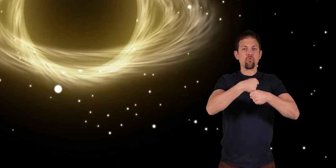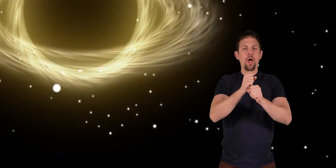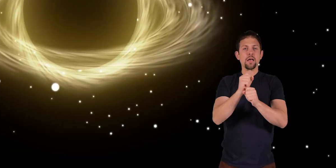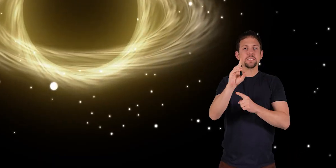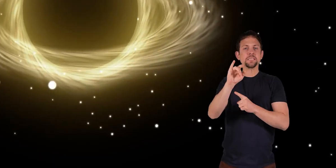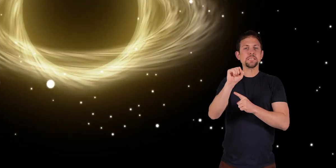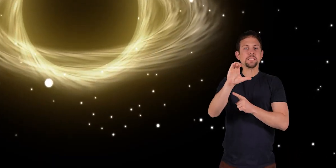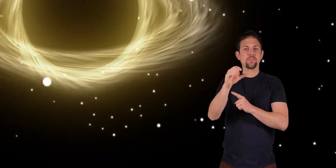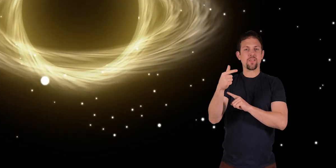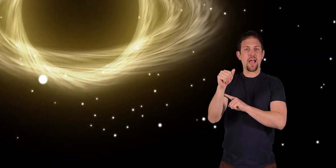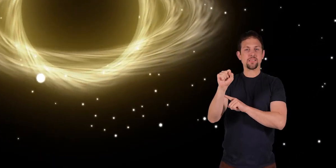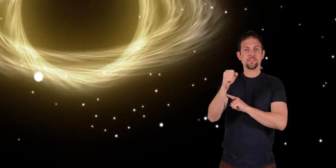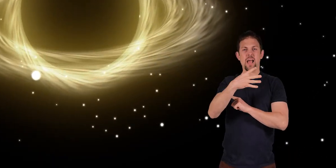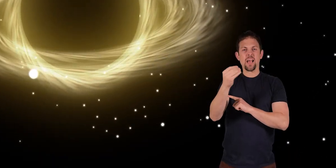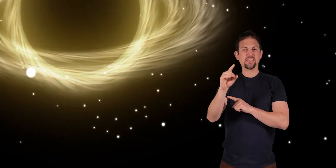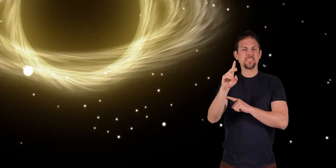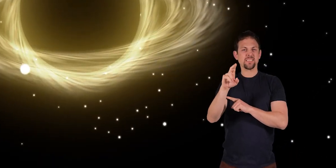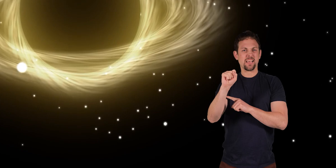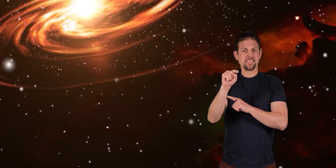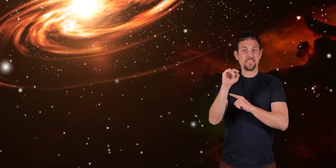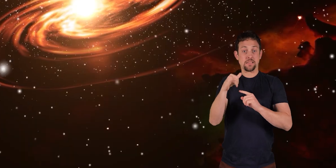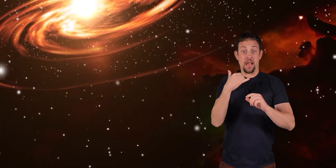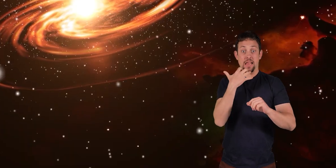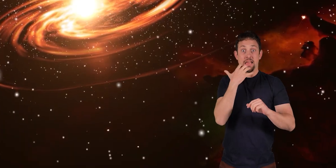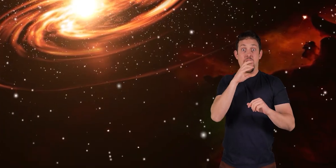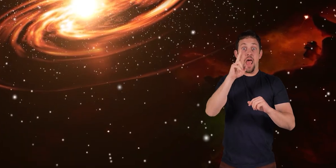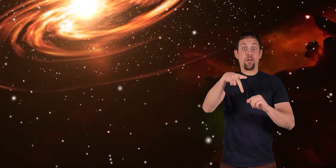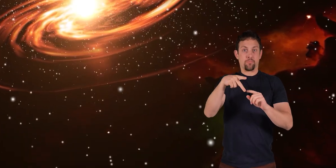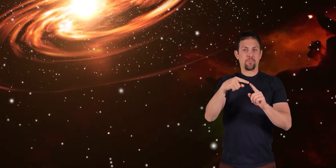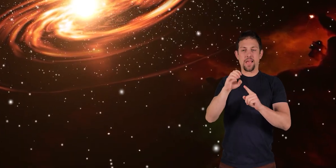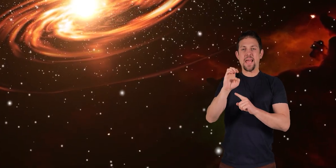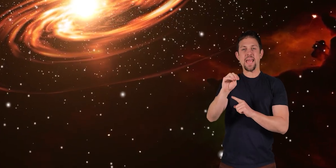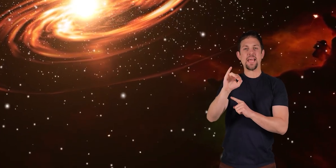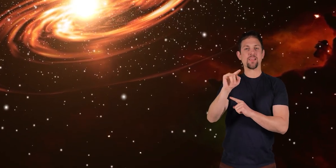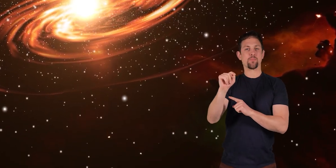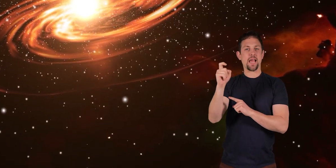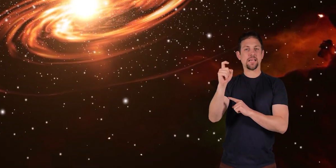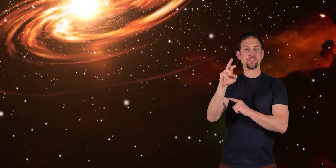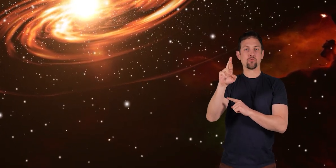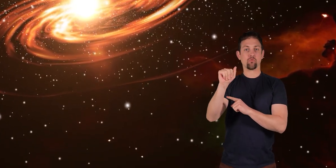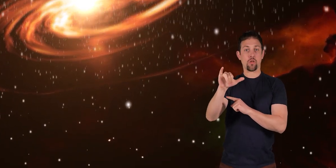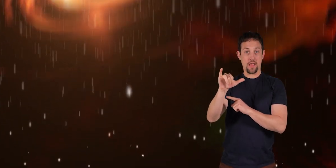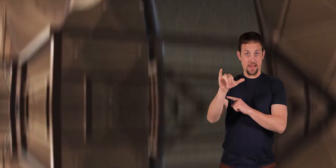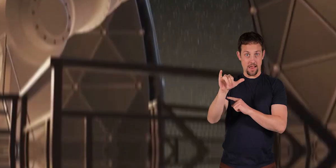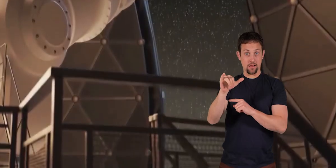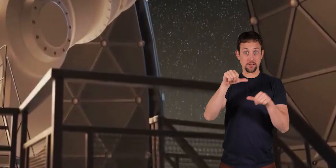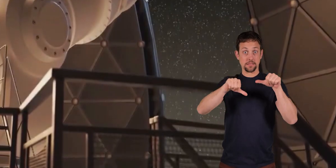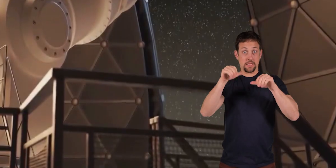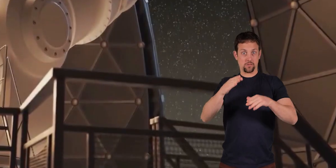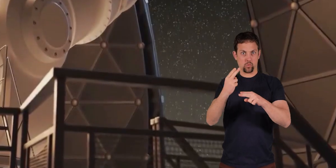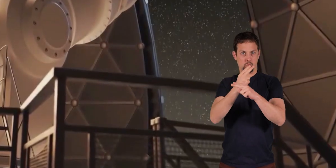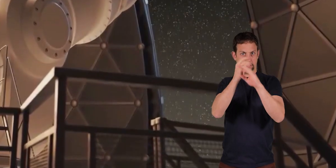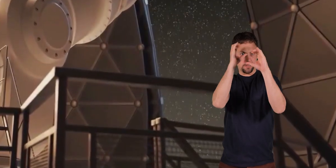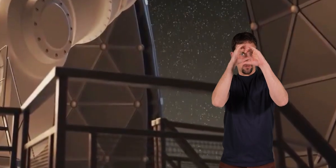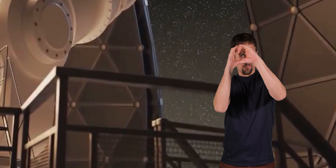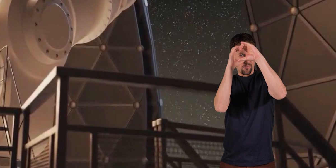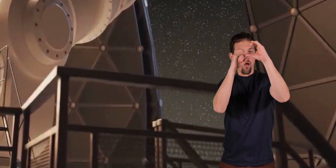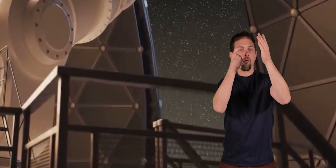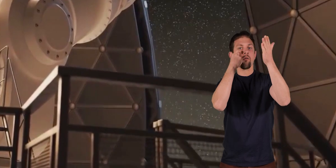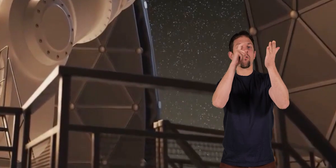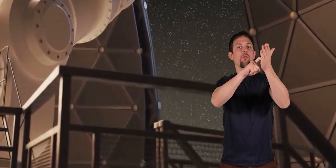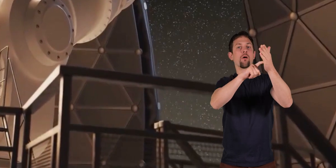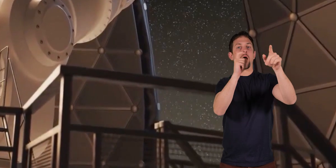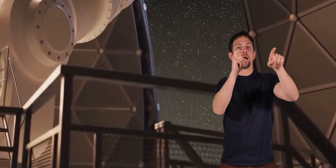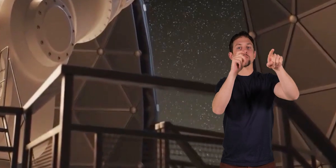it creates a disk of gas and dust that heats up and emits x-rays. Scientists then use